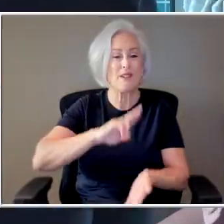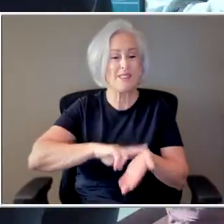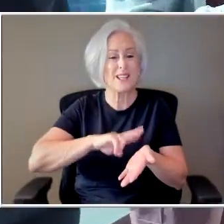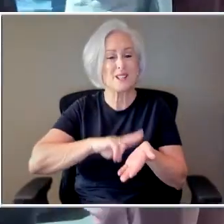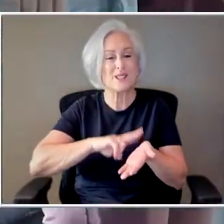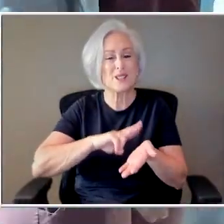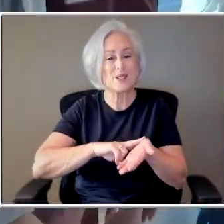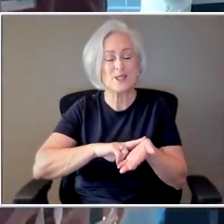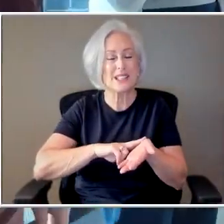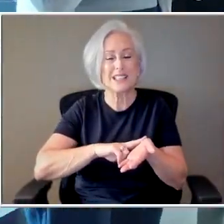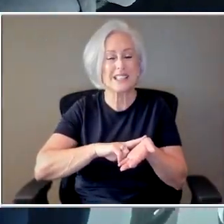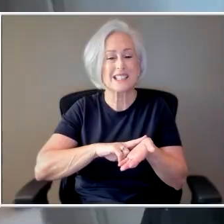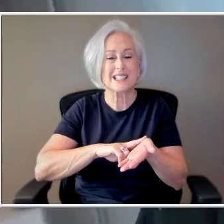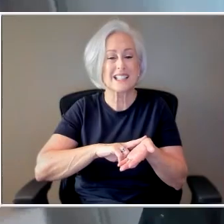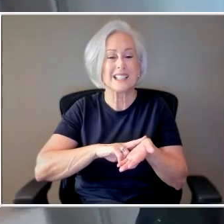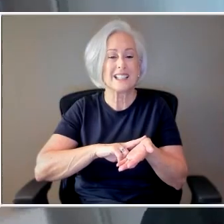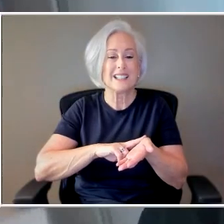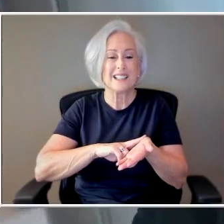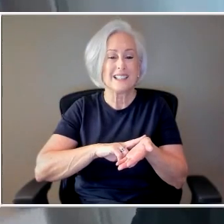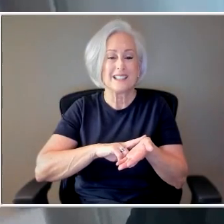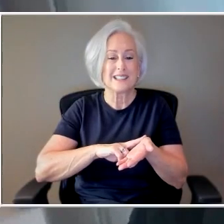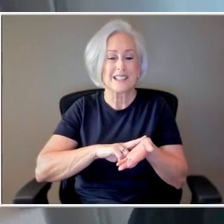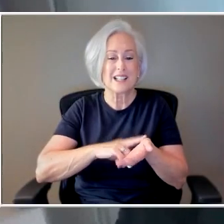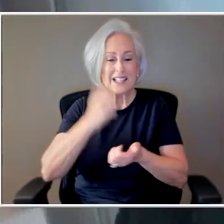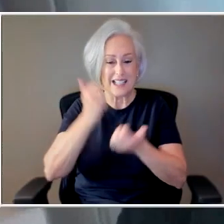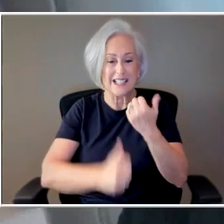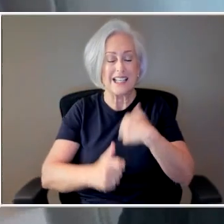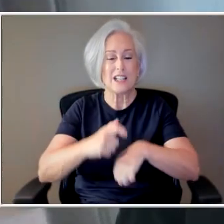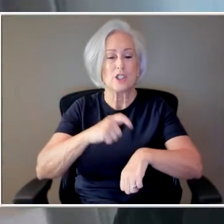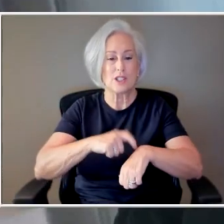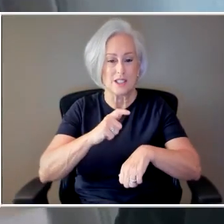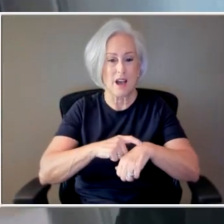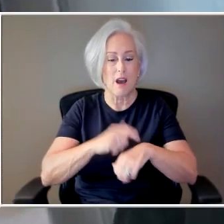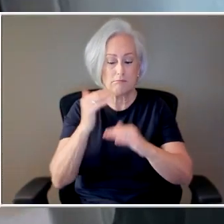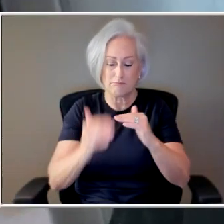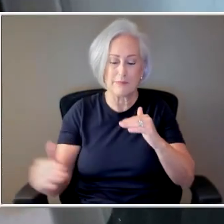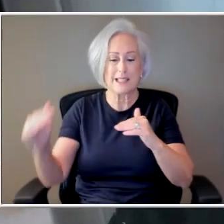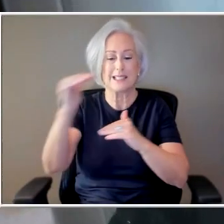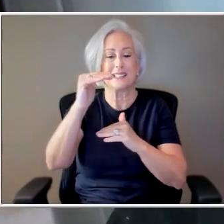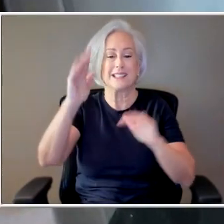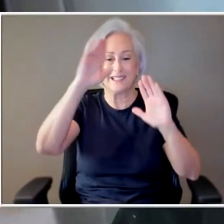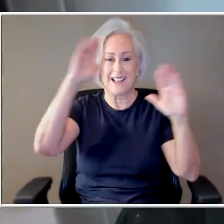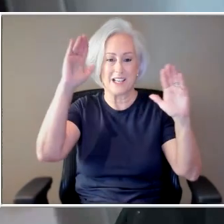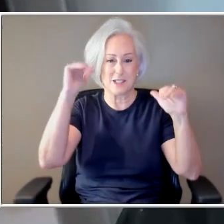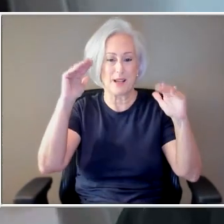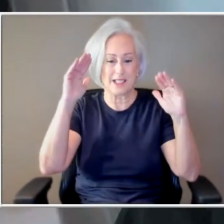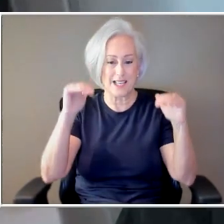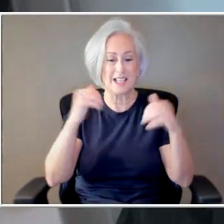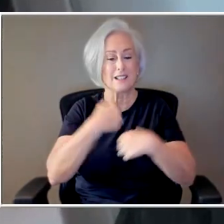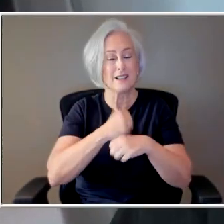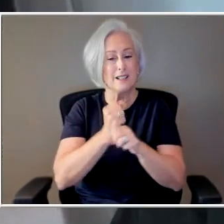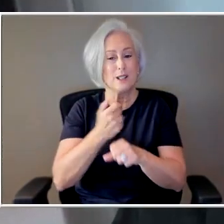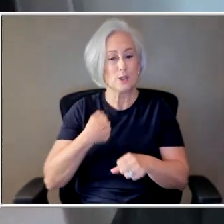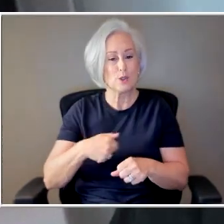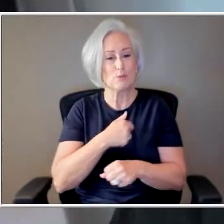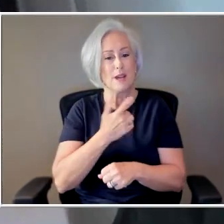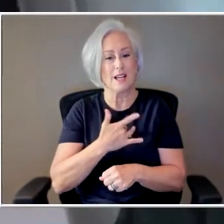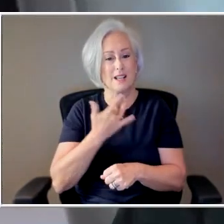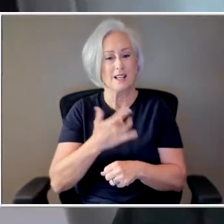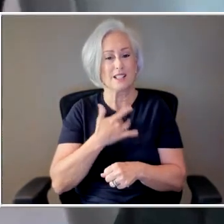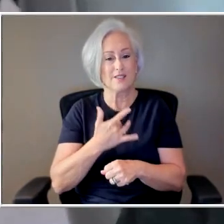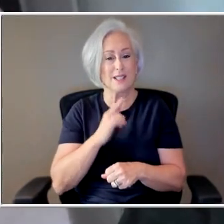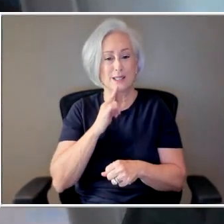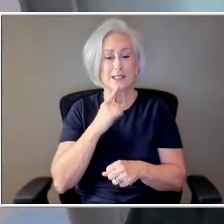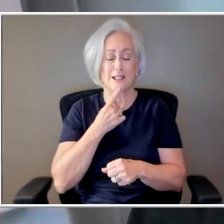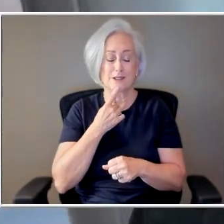has at every point gone above and beyond, and just made us feel seriously at home.